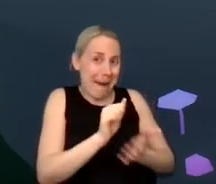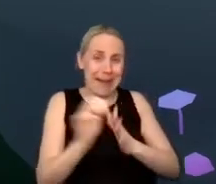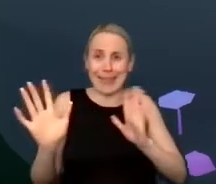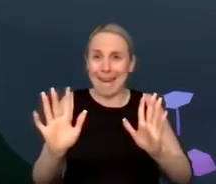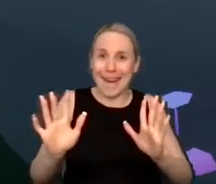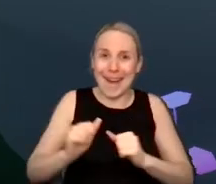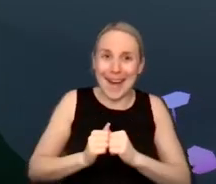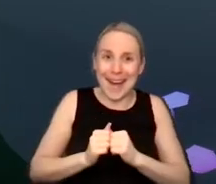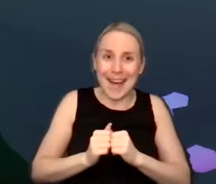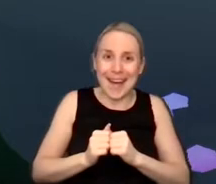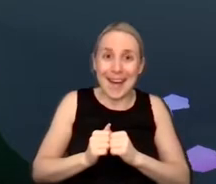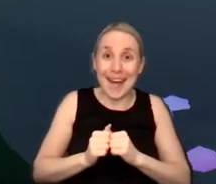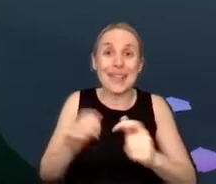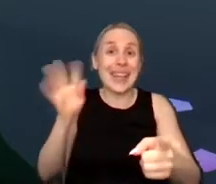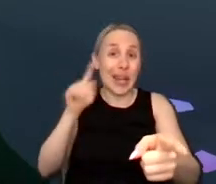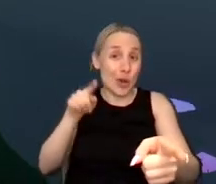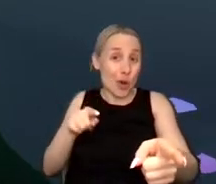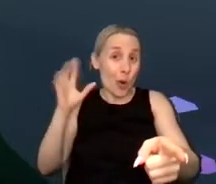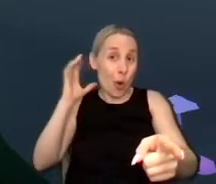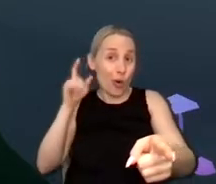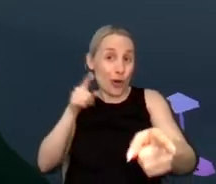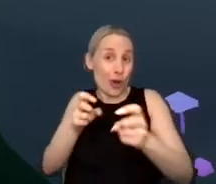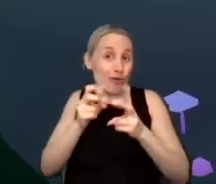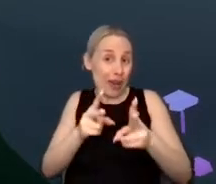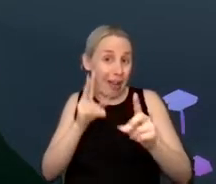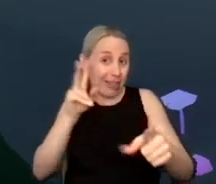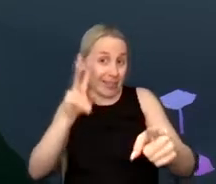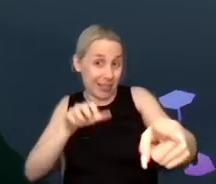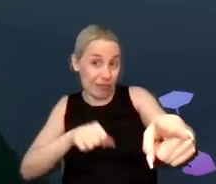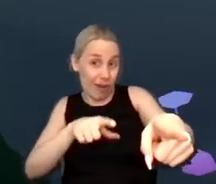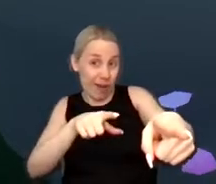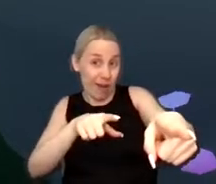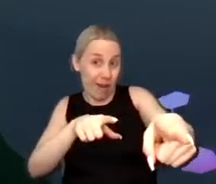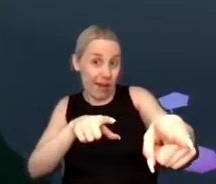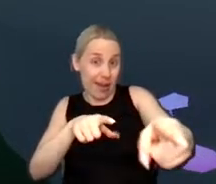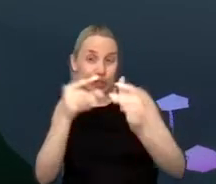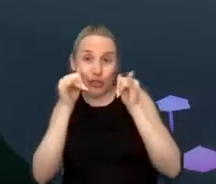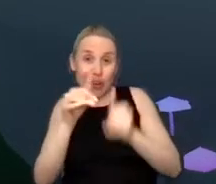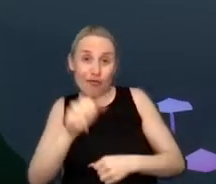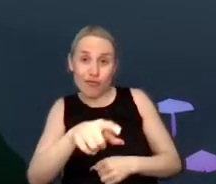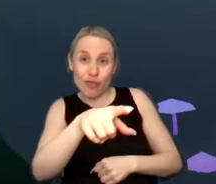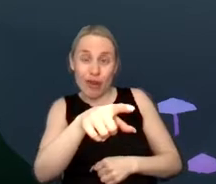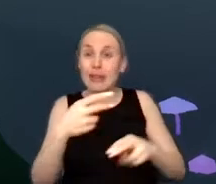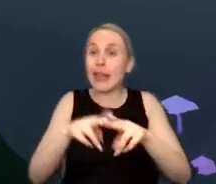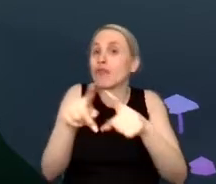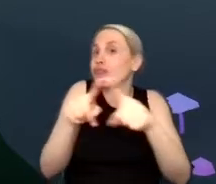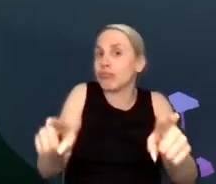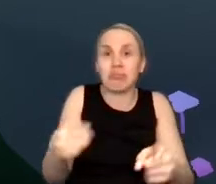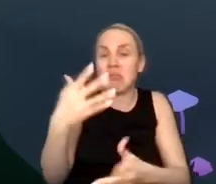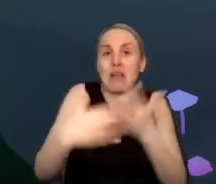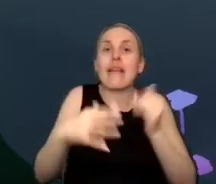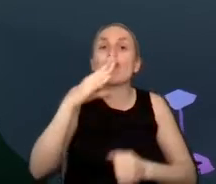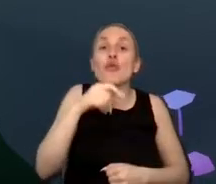audio channel of your Discord right now. That's what we're seeing. Yeah, exactly. For those people who don't use Discord, can you just describe